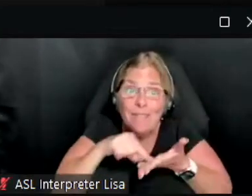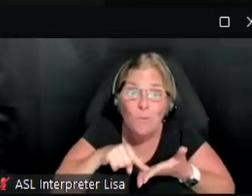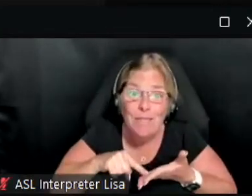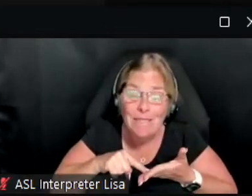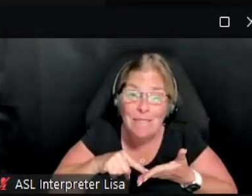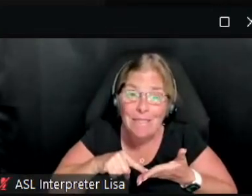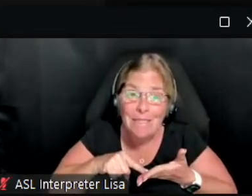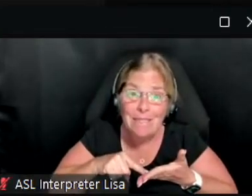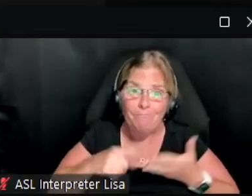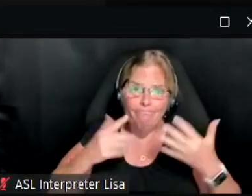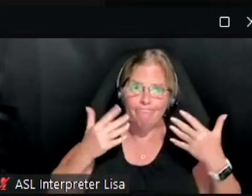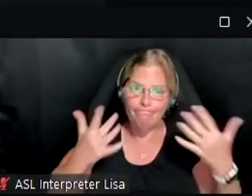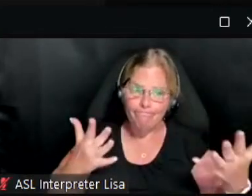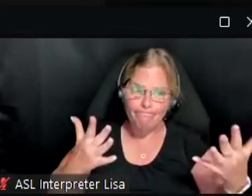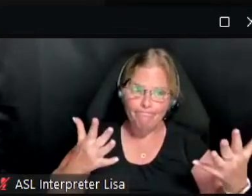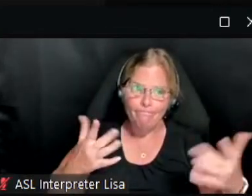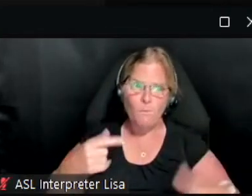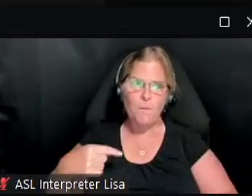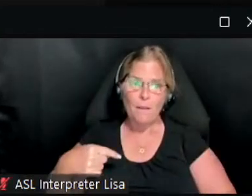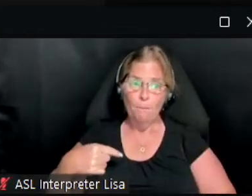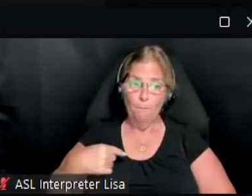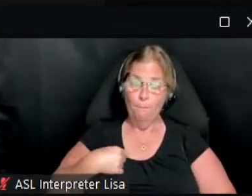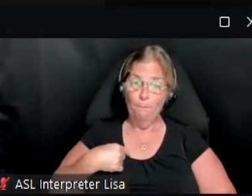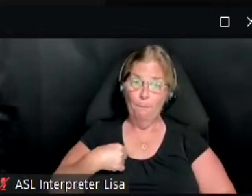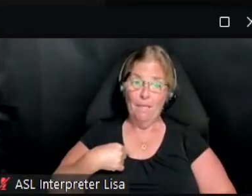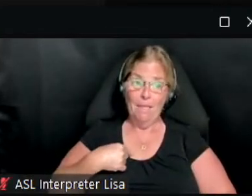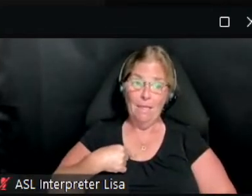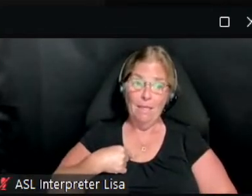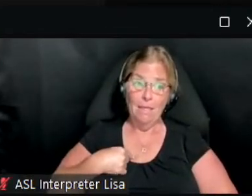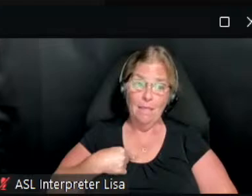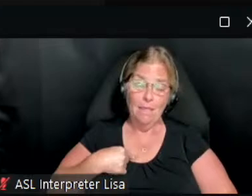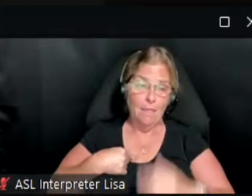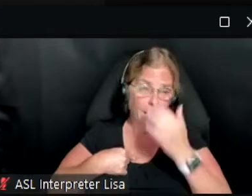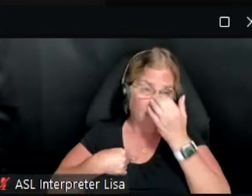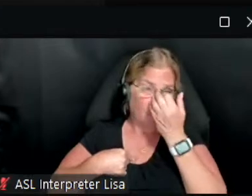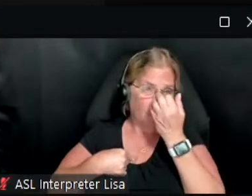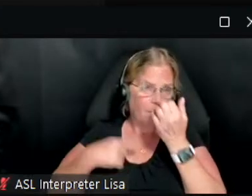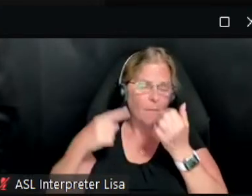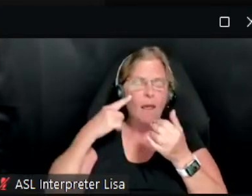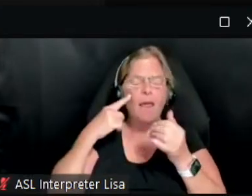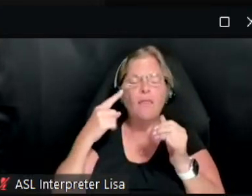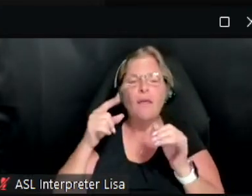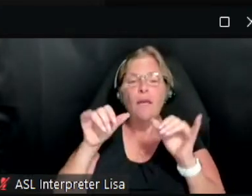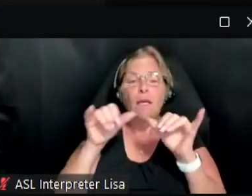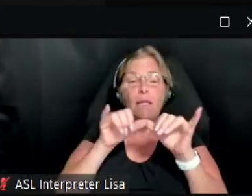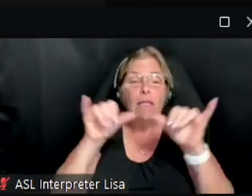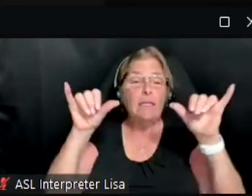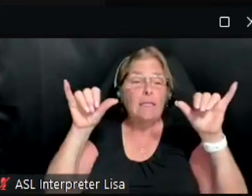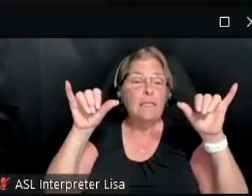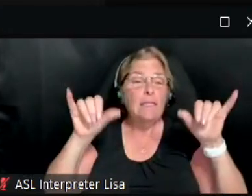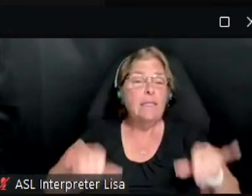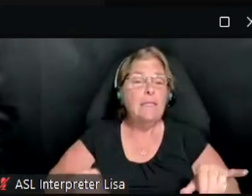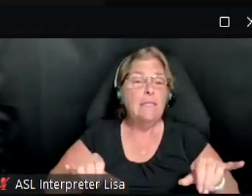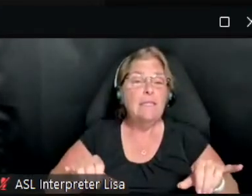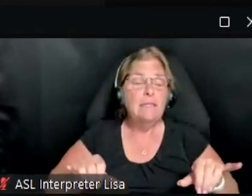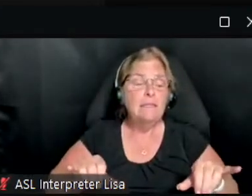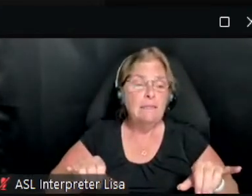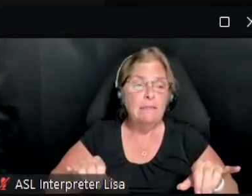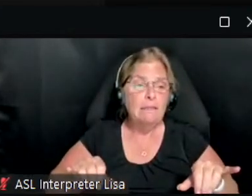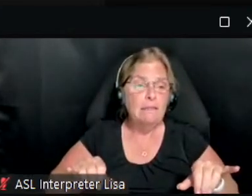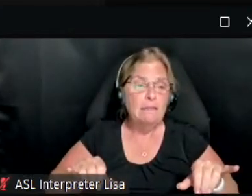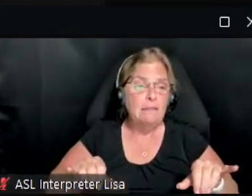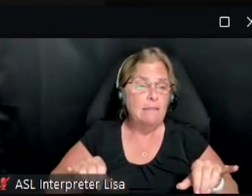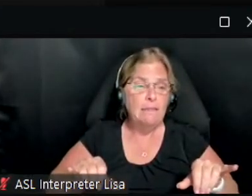I can only speak for me. I think it doesn't help when systems aren't just upfront